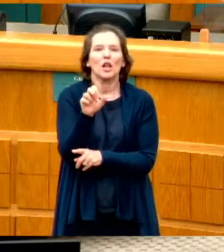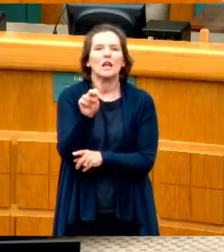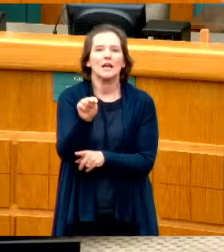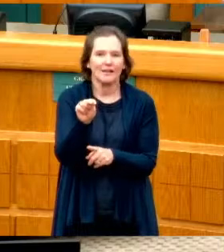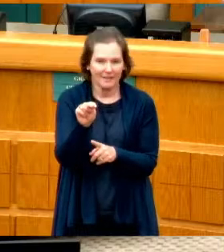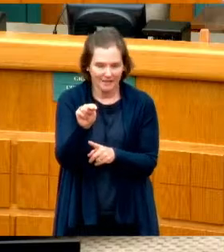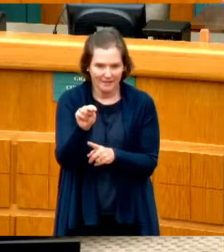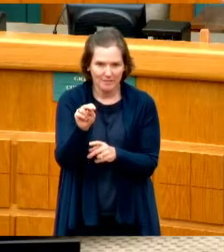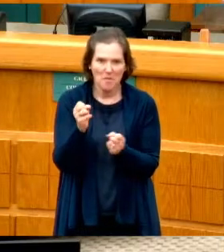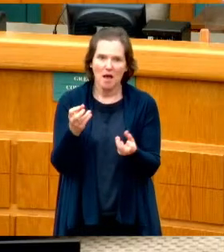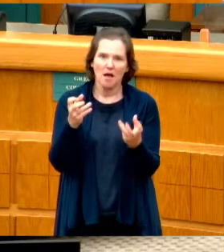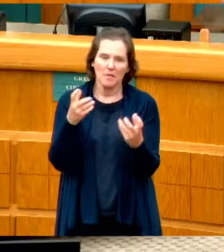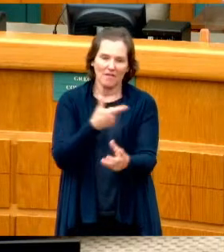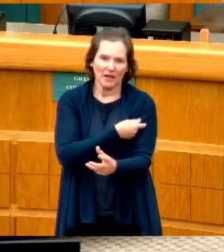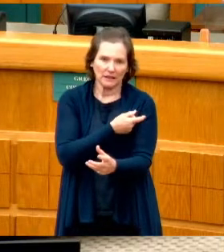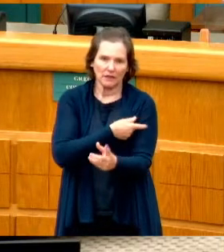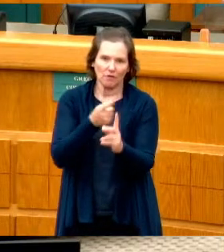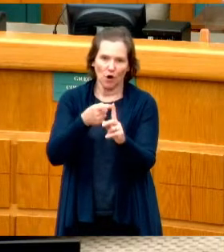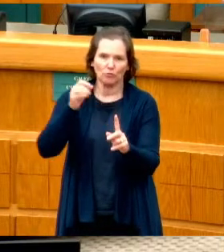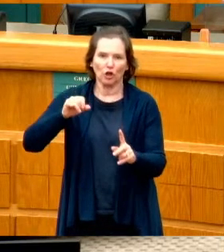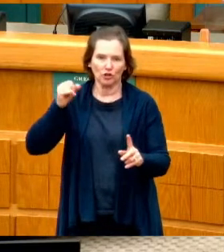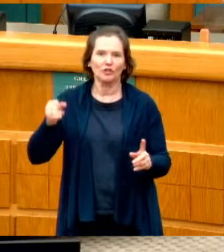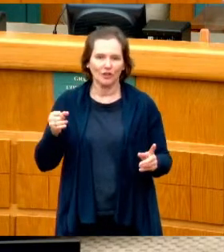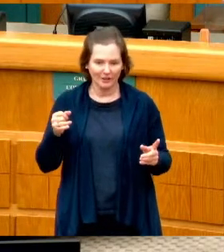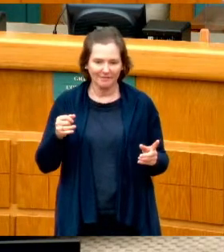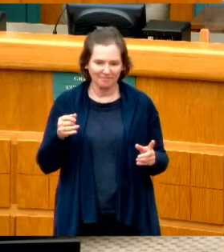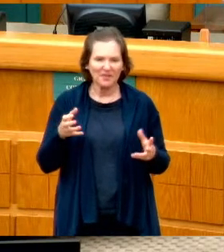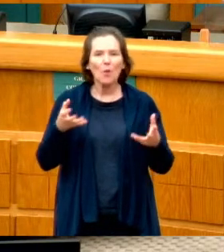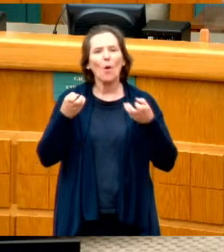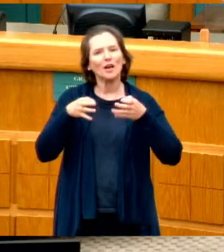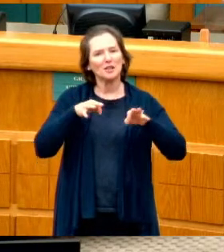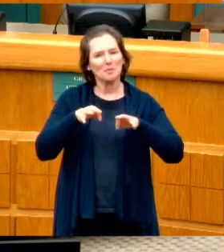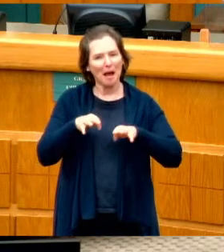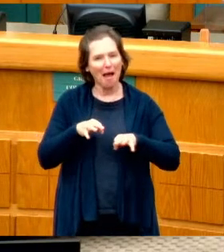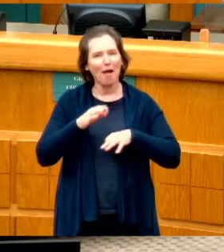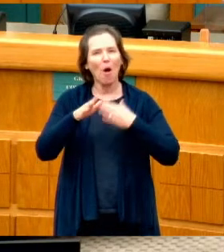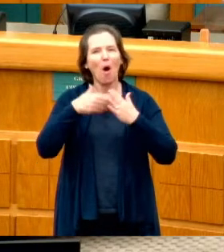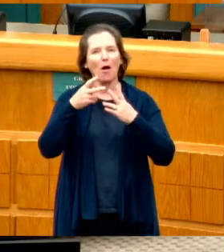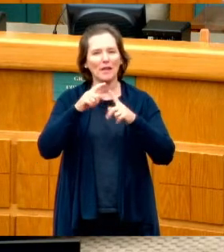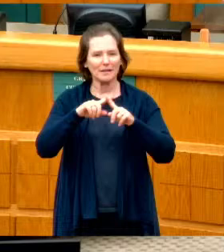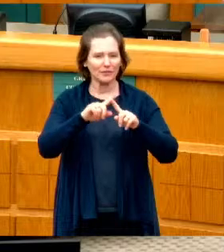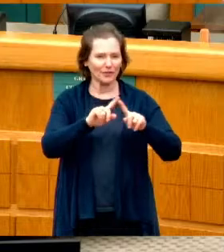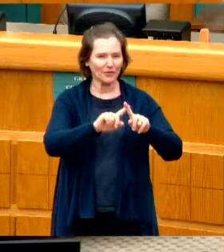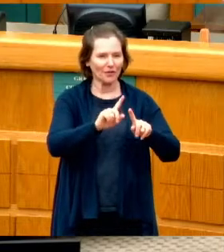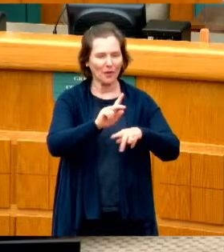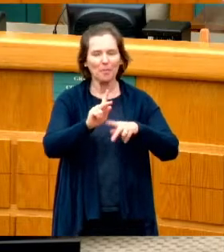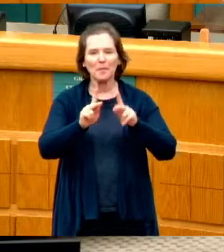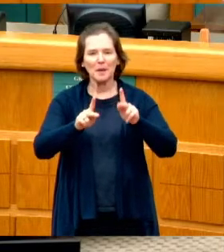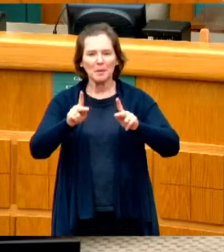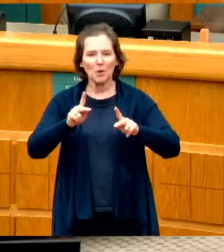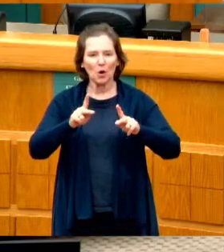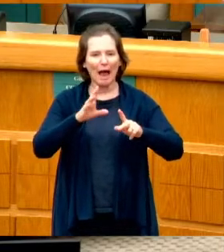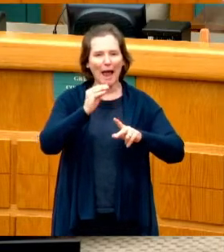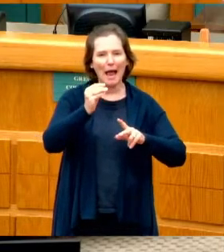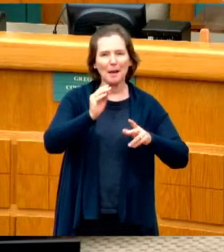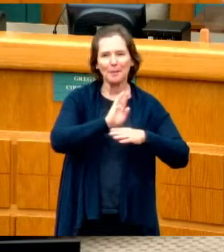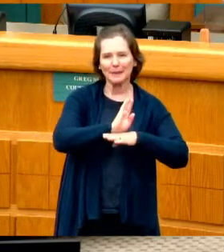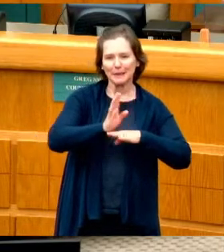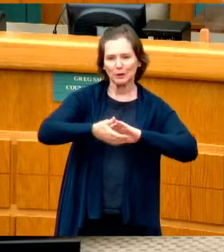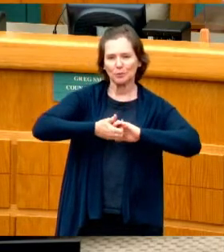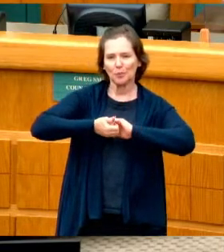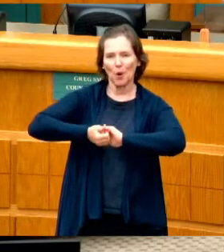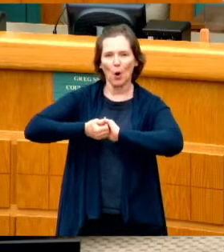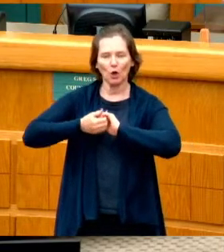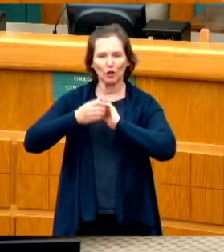the increase in vaccinations, such as the one that the City of Corpus Christi has with Driscoll's Children's Hospital. 4